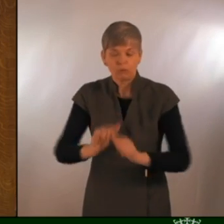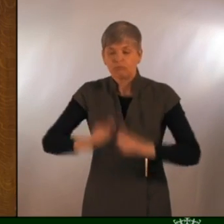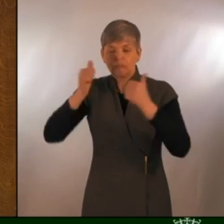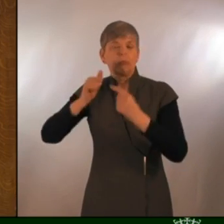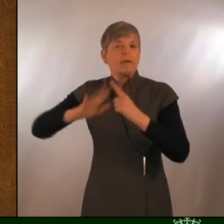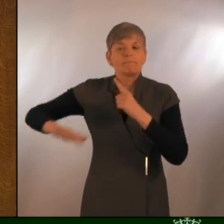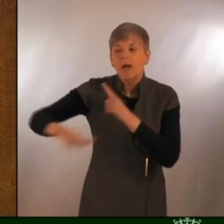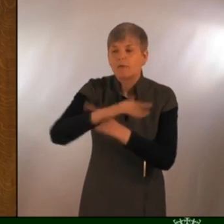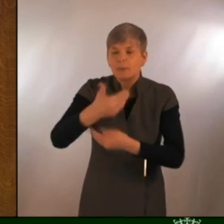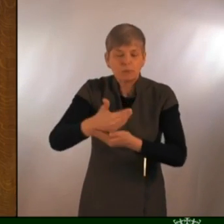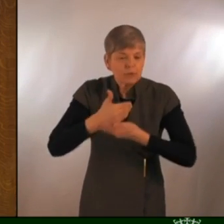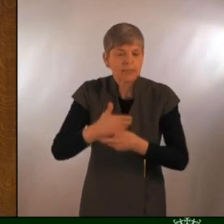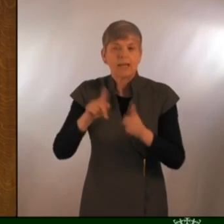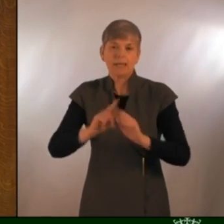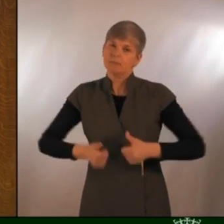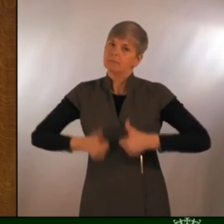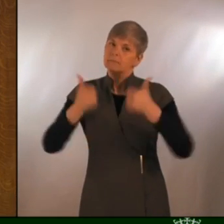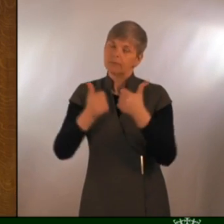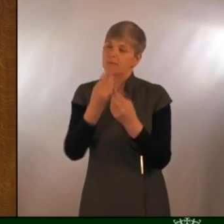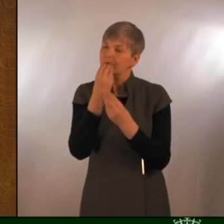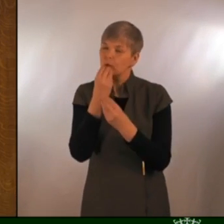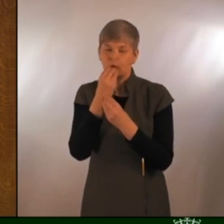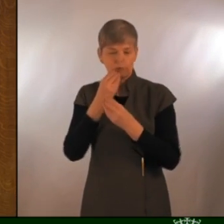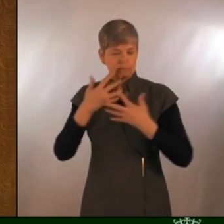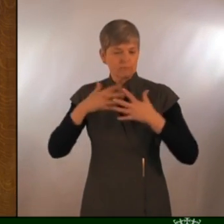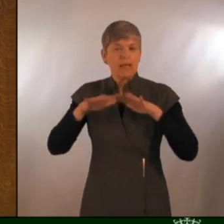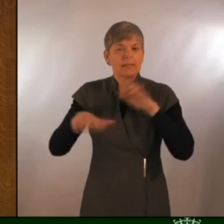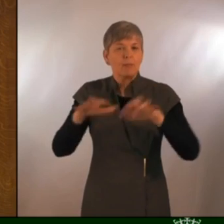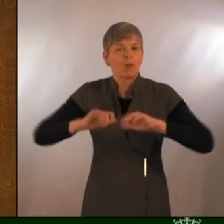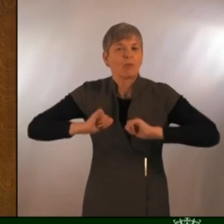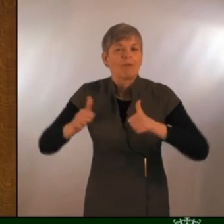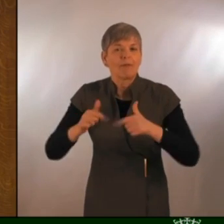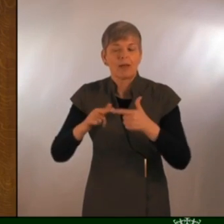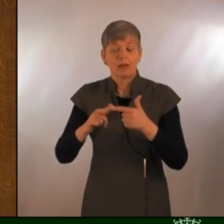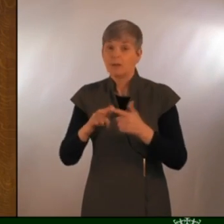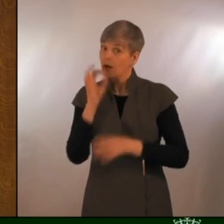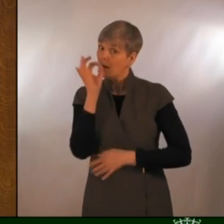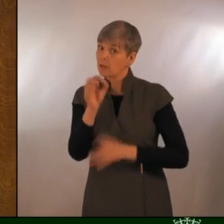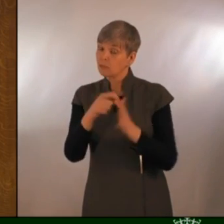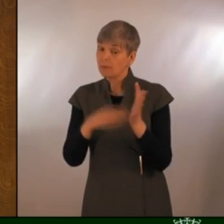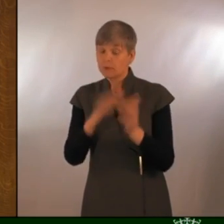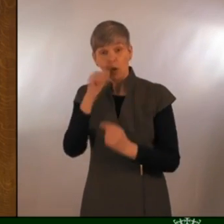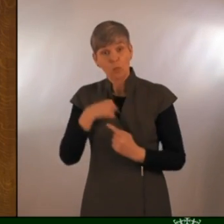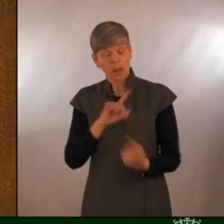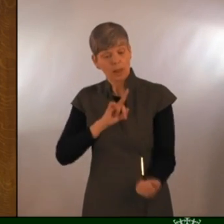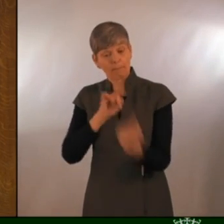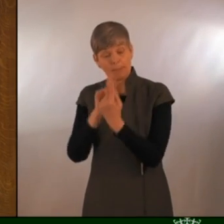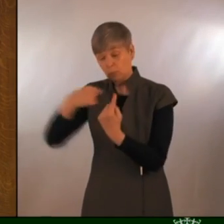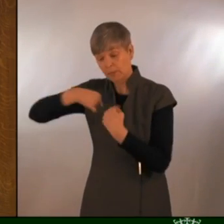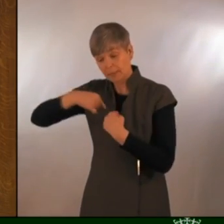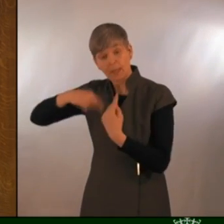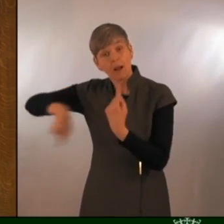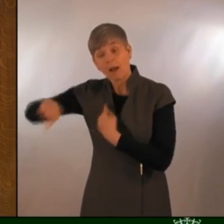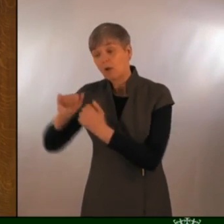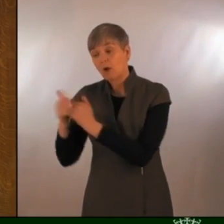food standards. Will the Prime Minister meet with me and other colleagues with rural farming constituencies to